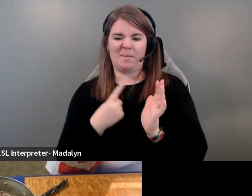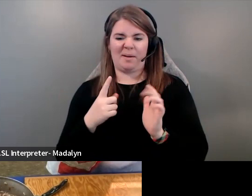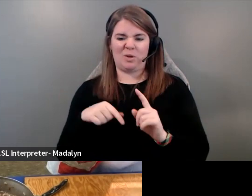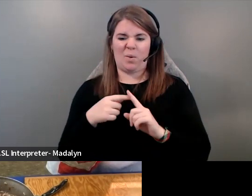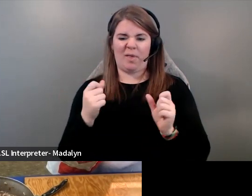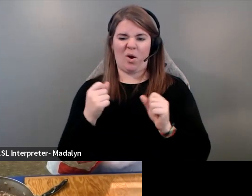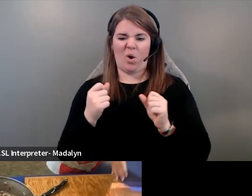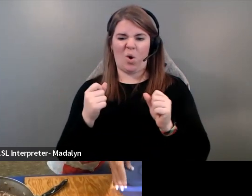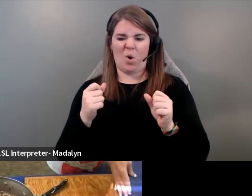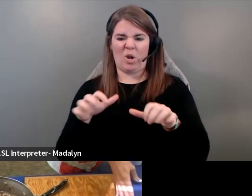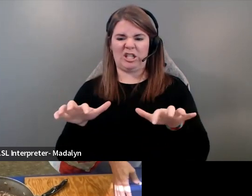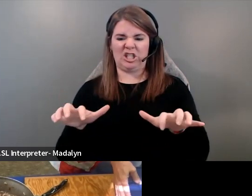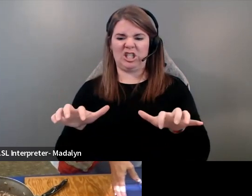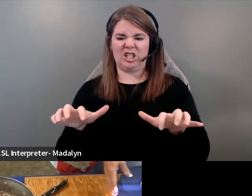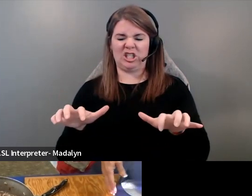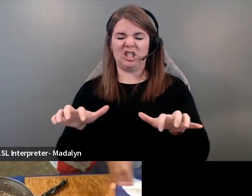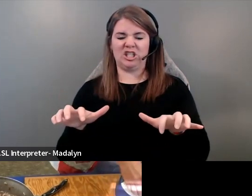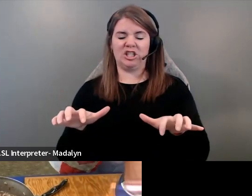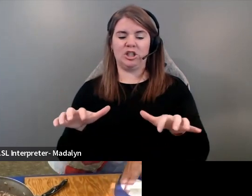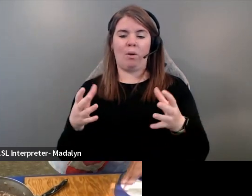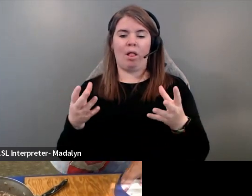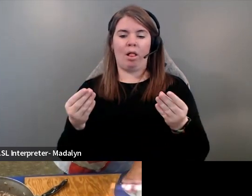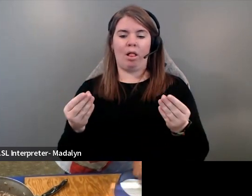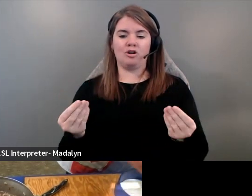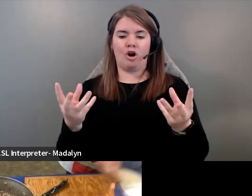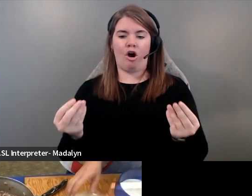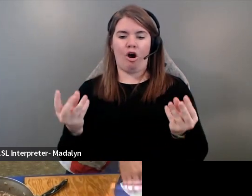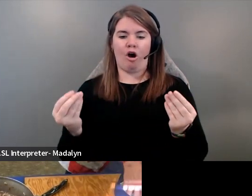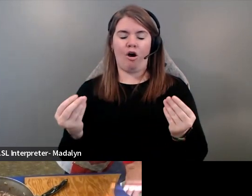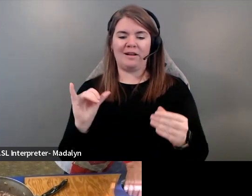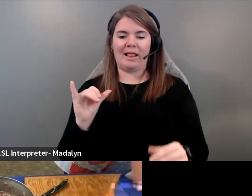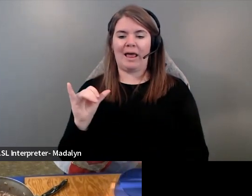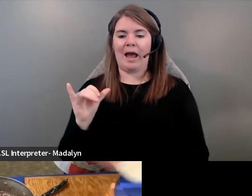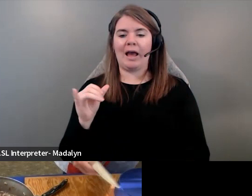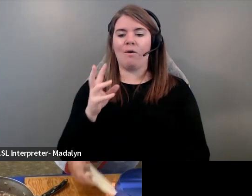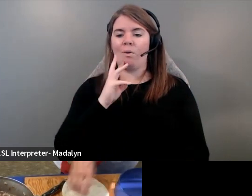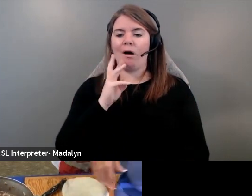breaking. And that makes them nice and soft, sort of steams them in there.